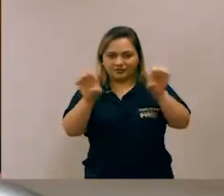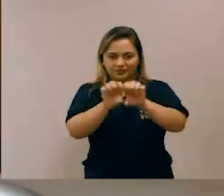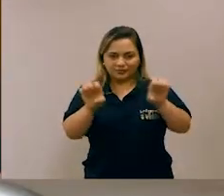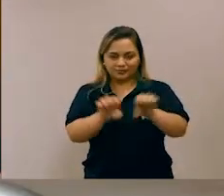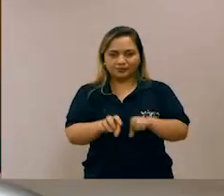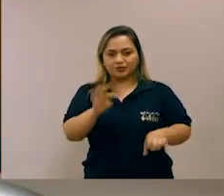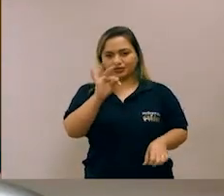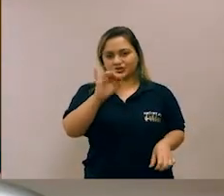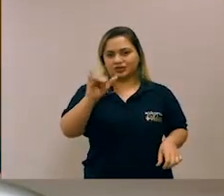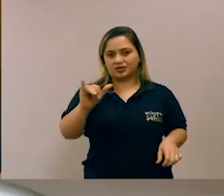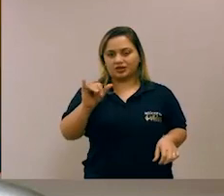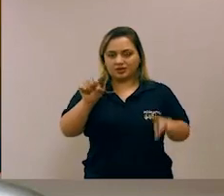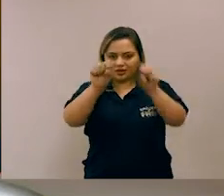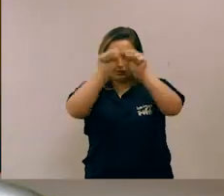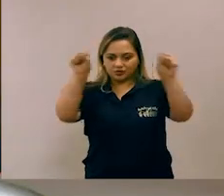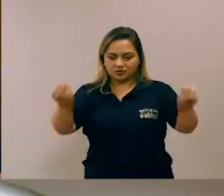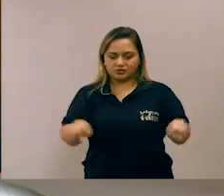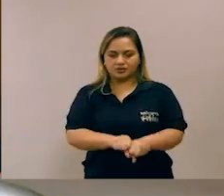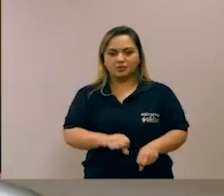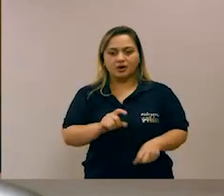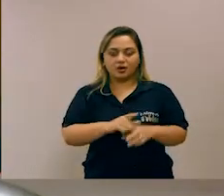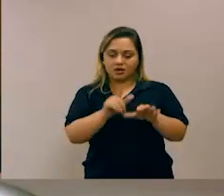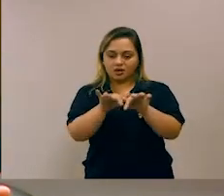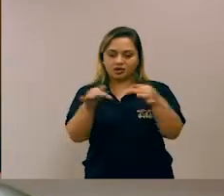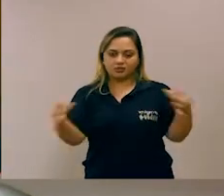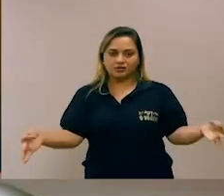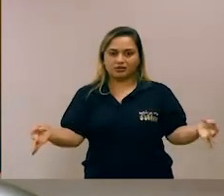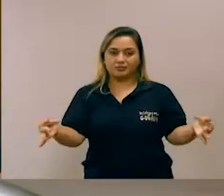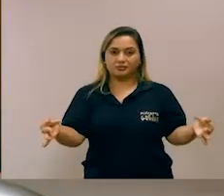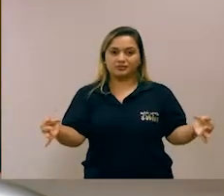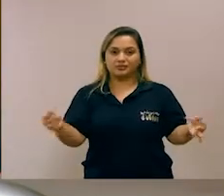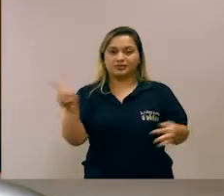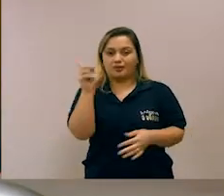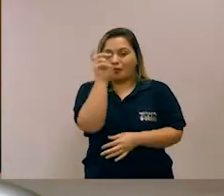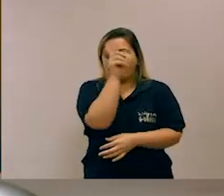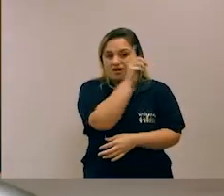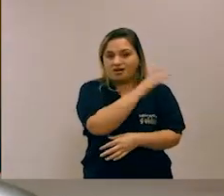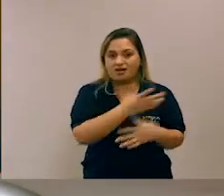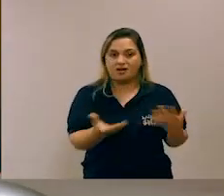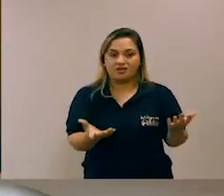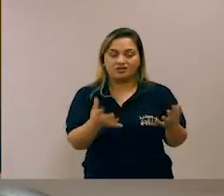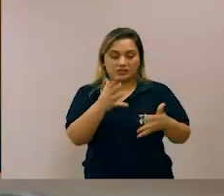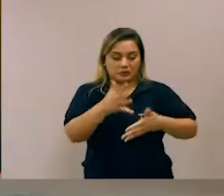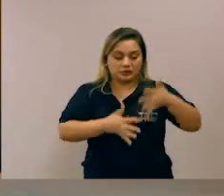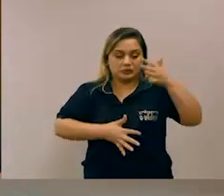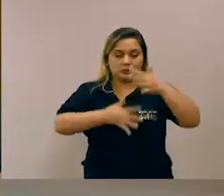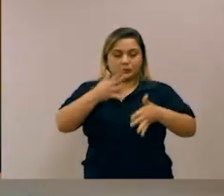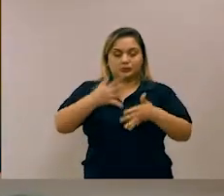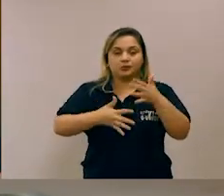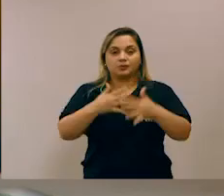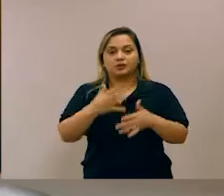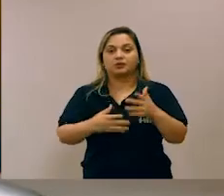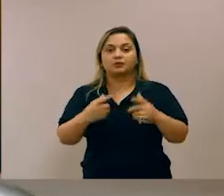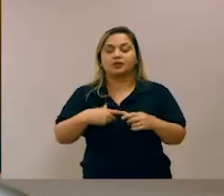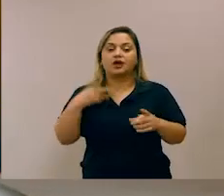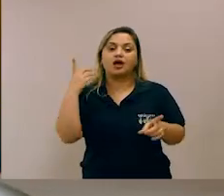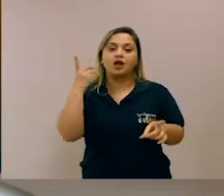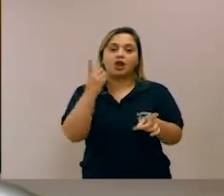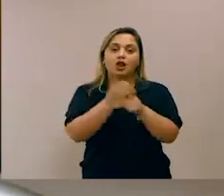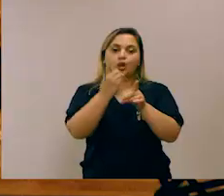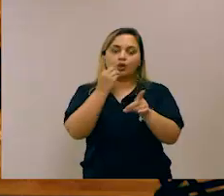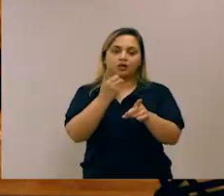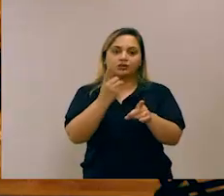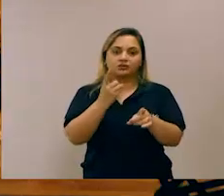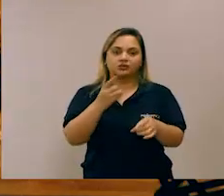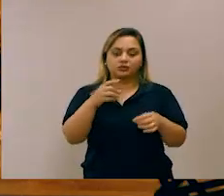the IT infrastructure, at the same time, it is simple, it is robust. We had